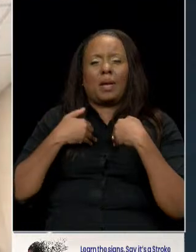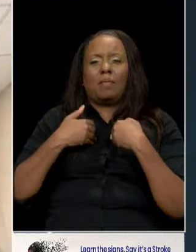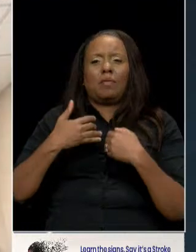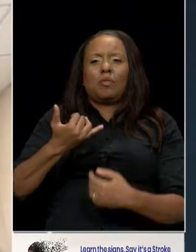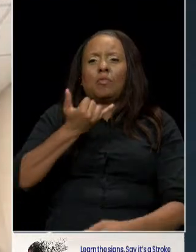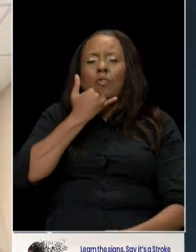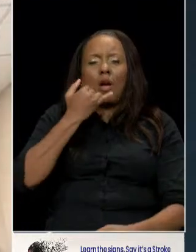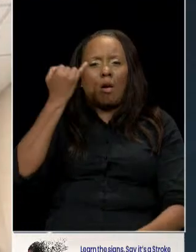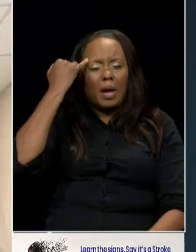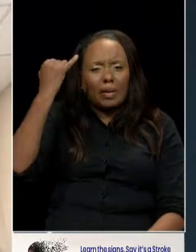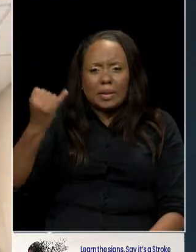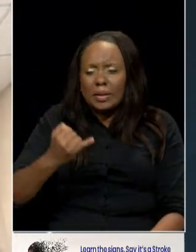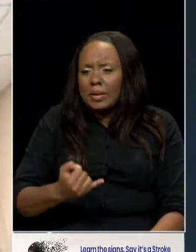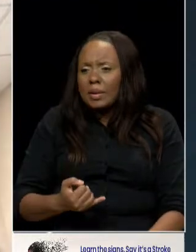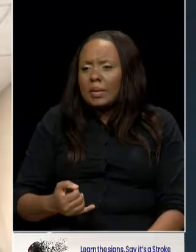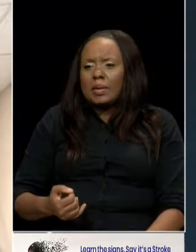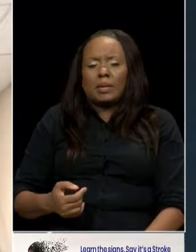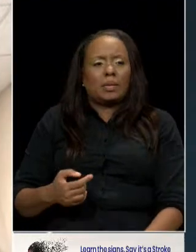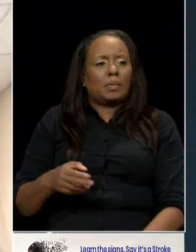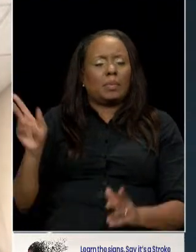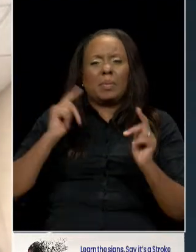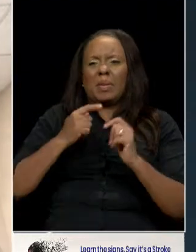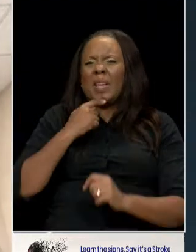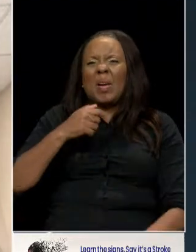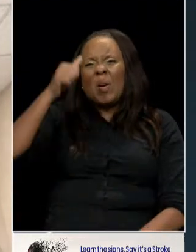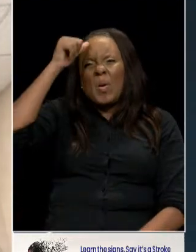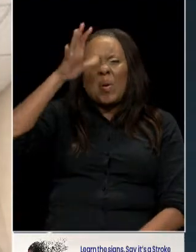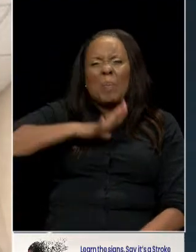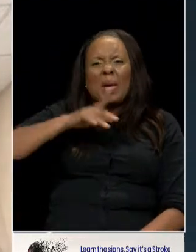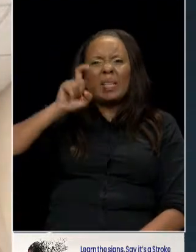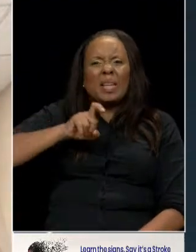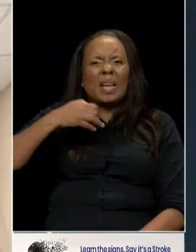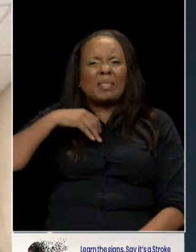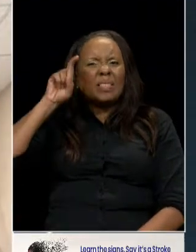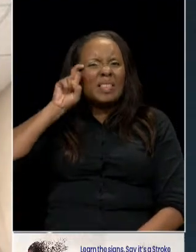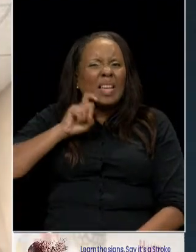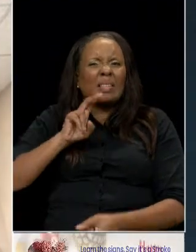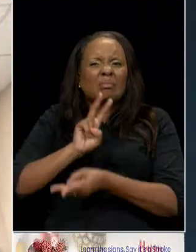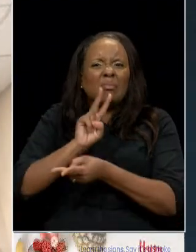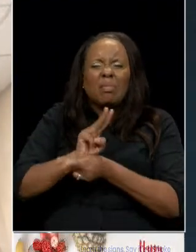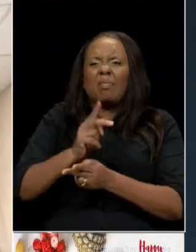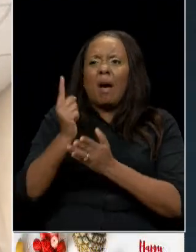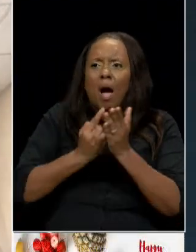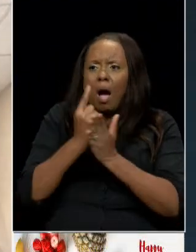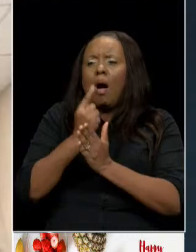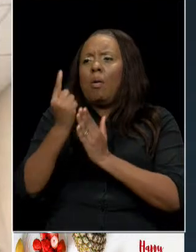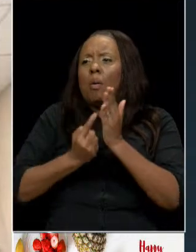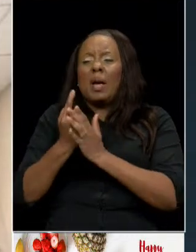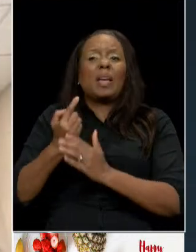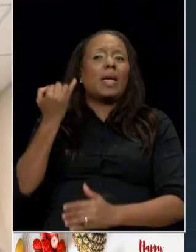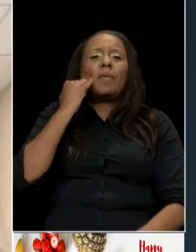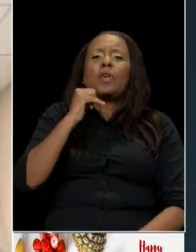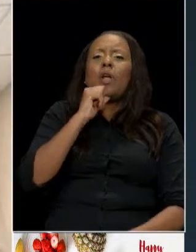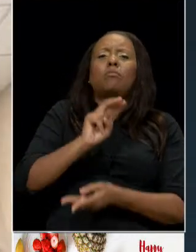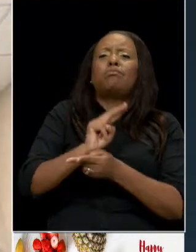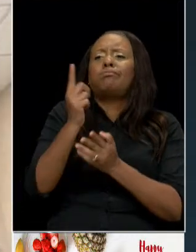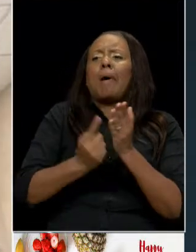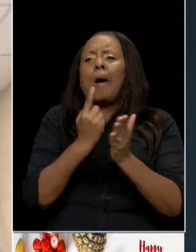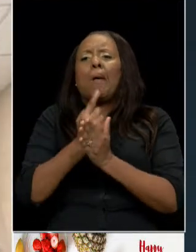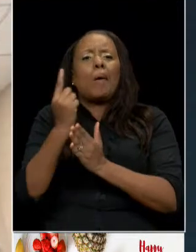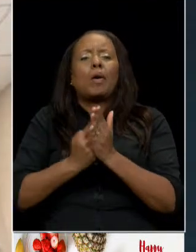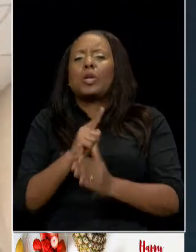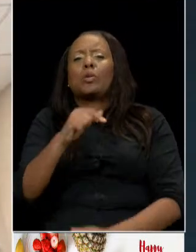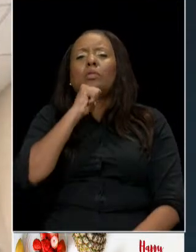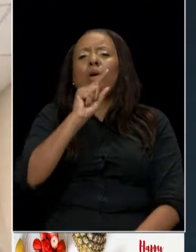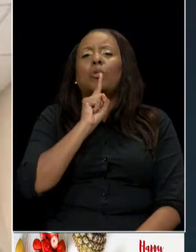men need to perform for hours, quite frankly. If not, they're not a man. And that's the first concept I have to, a